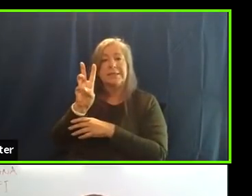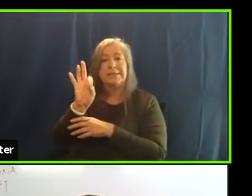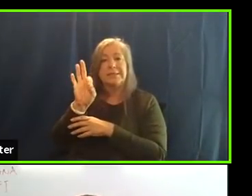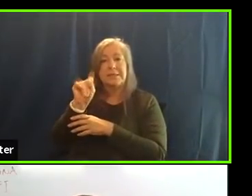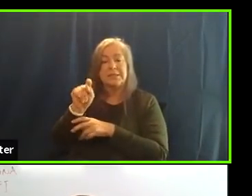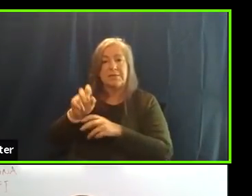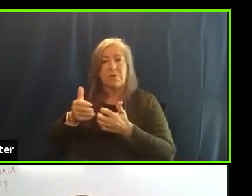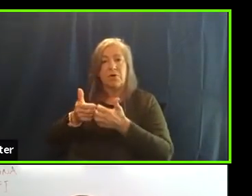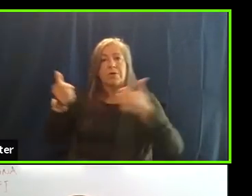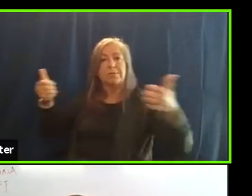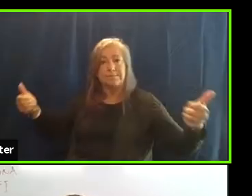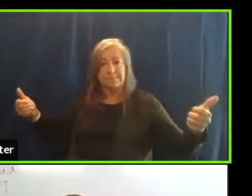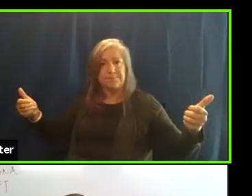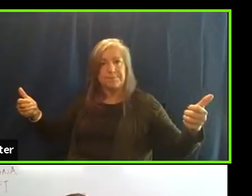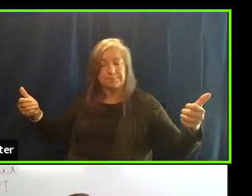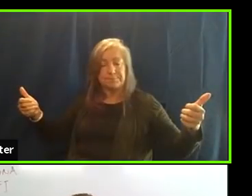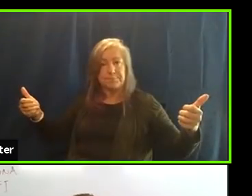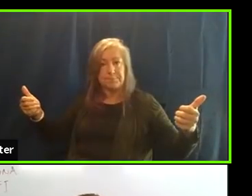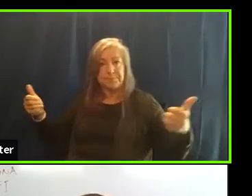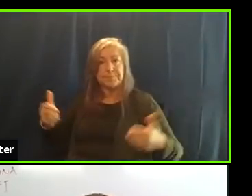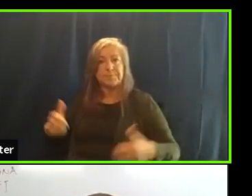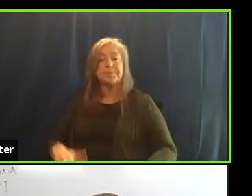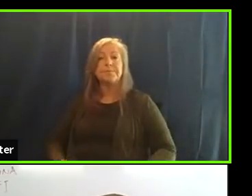classroom areas,